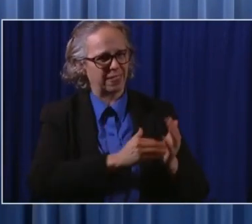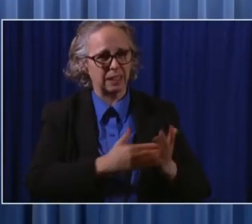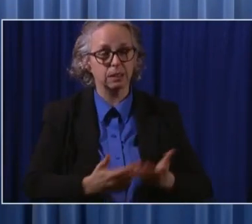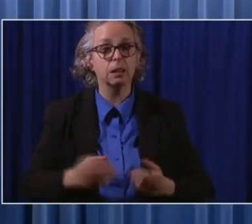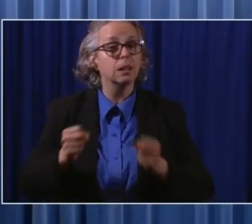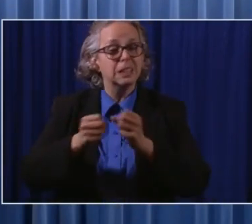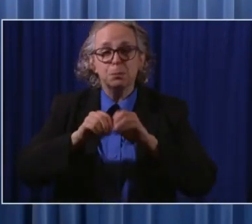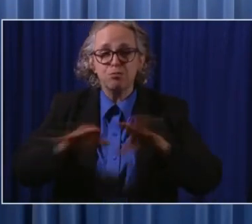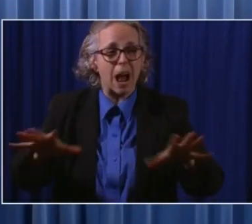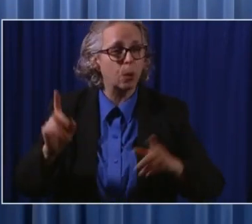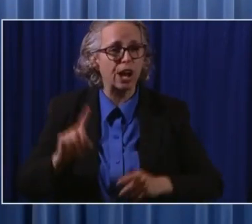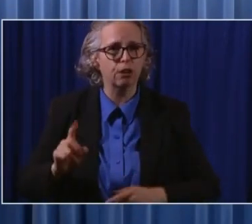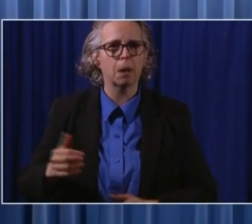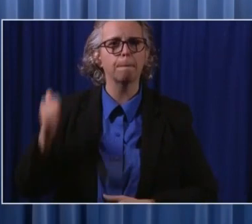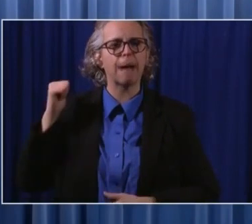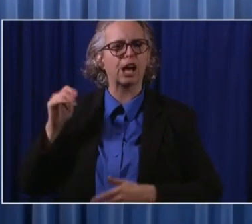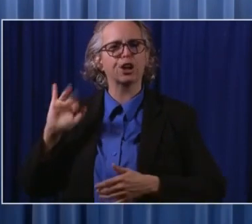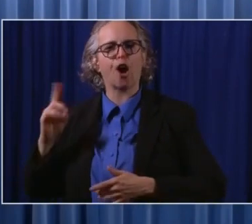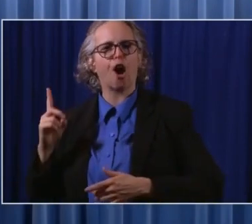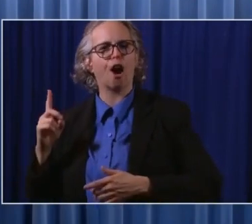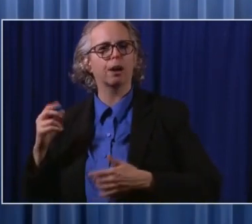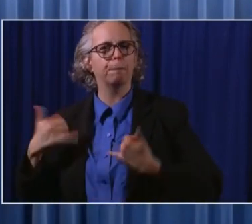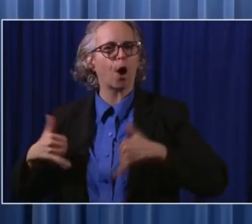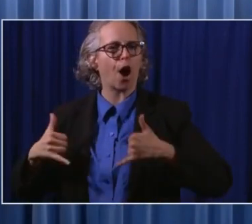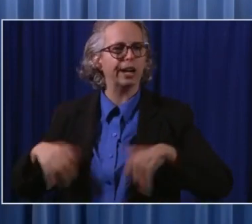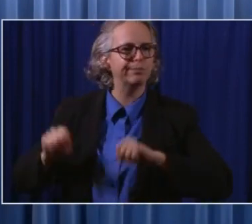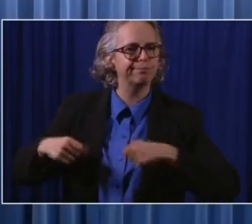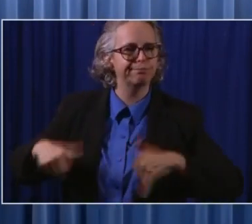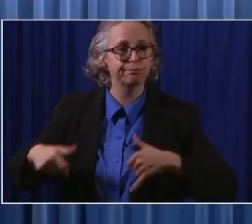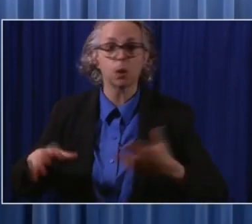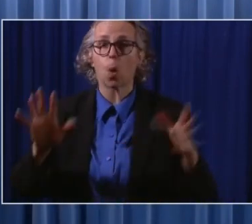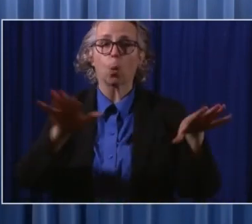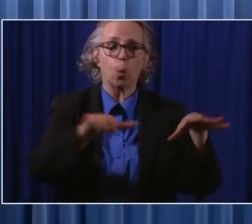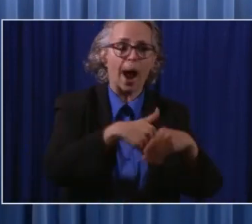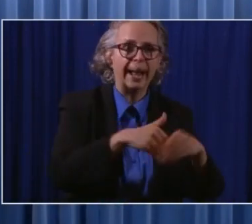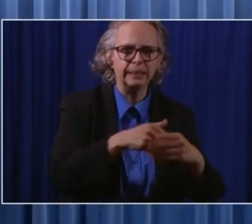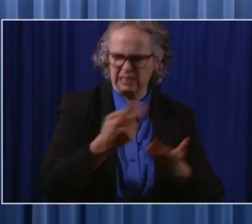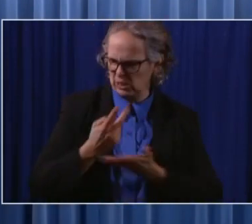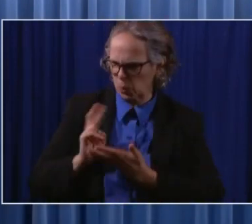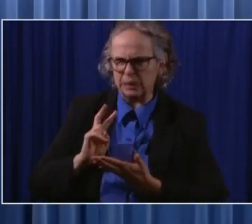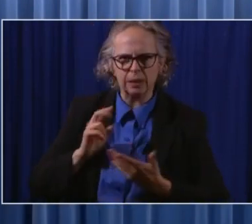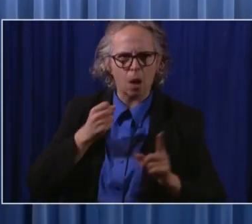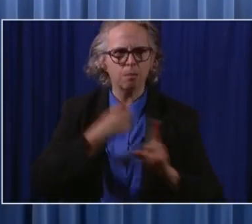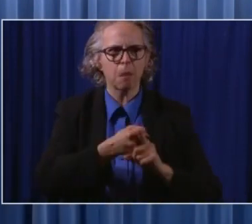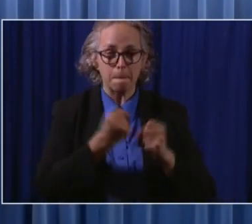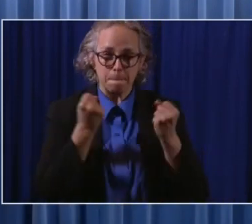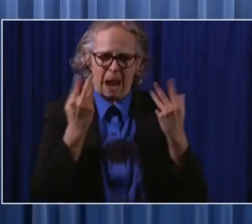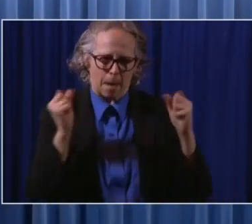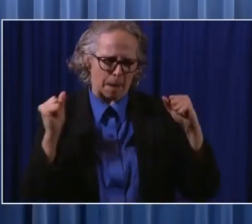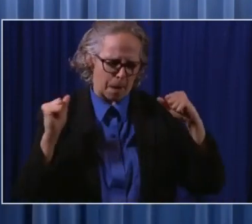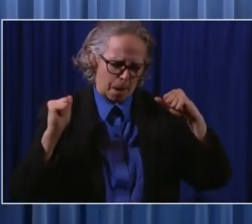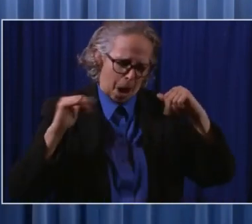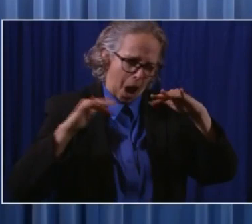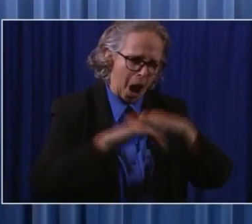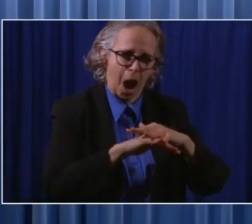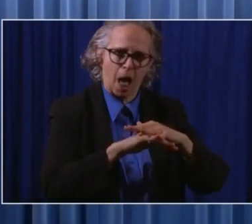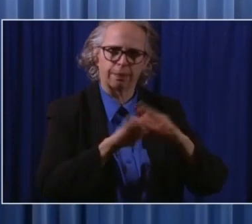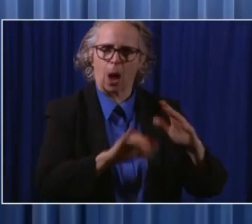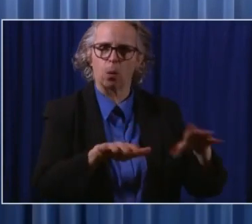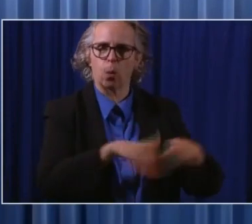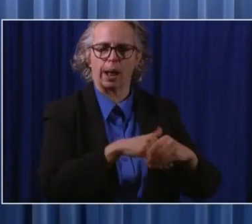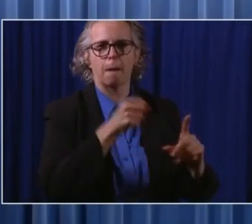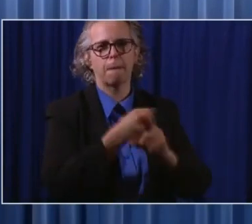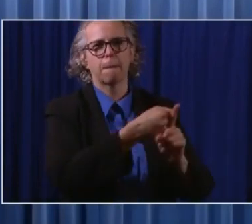parties. There also was a wedding 2 weeks ago that they're investigating that has several confirmed cases. Franklin